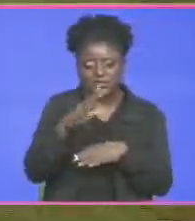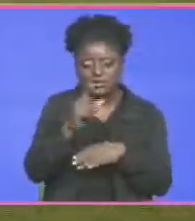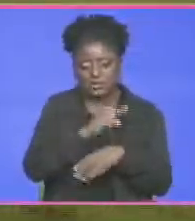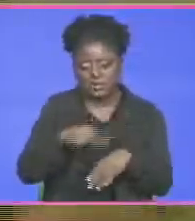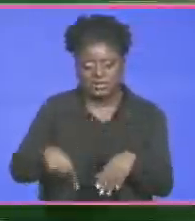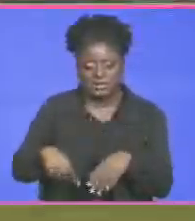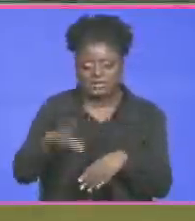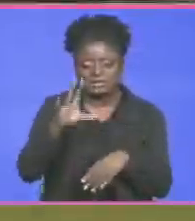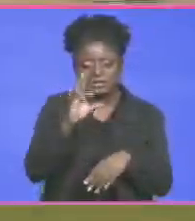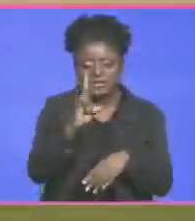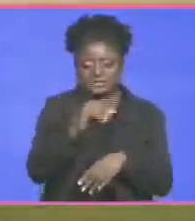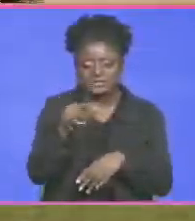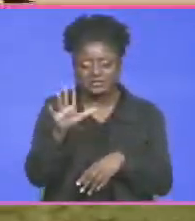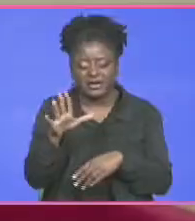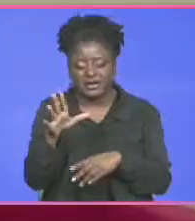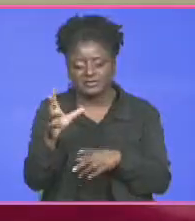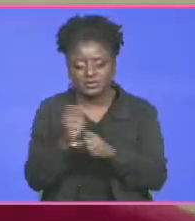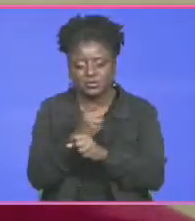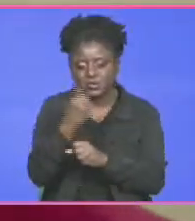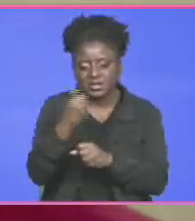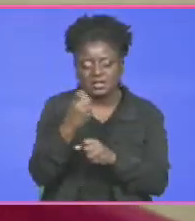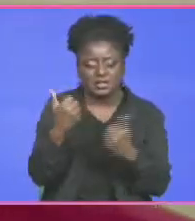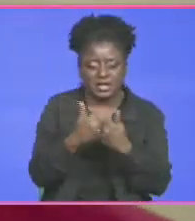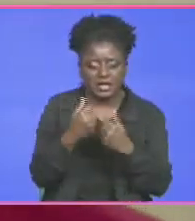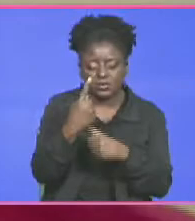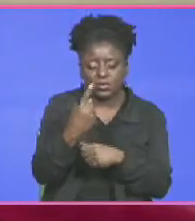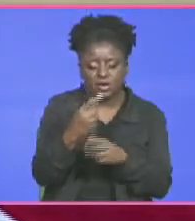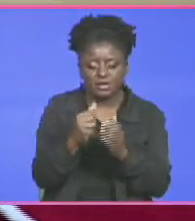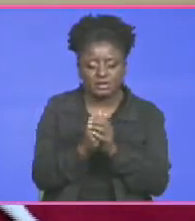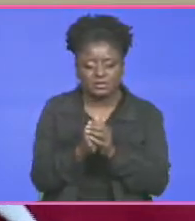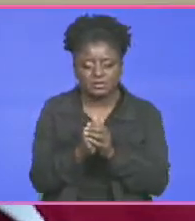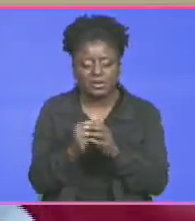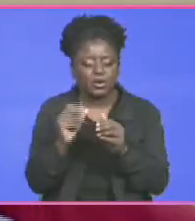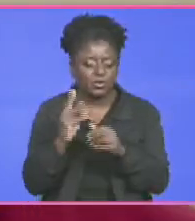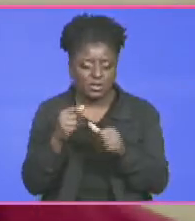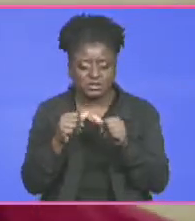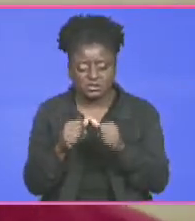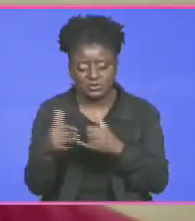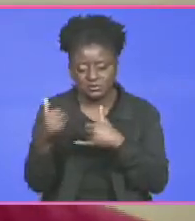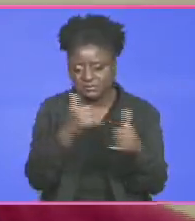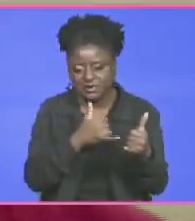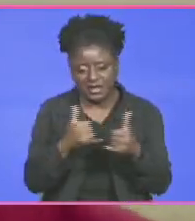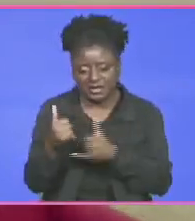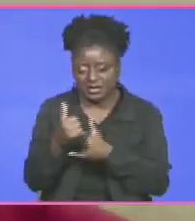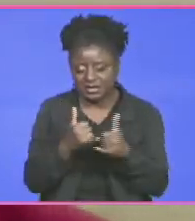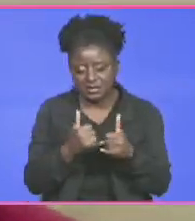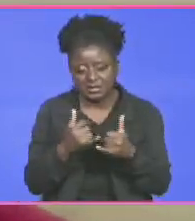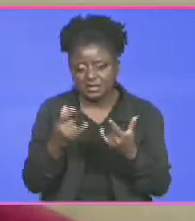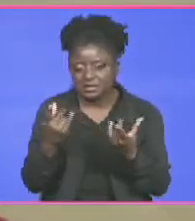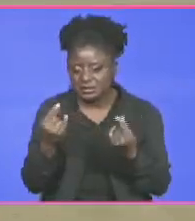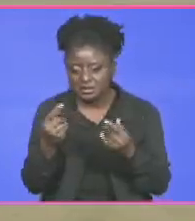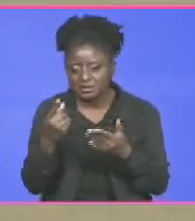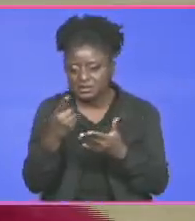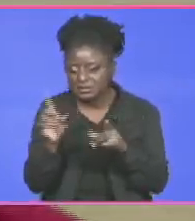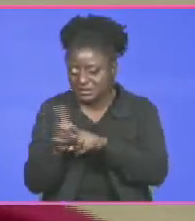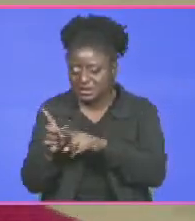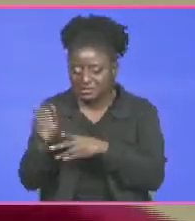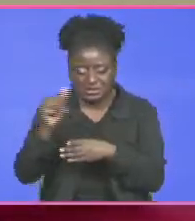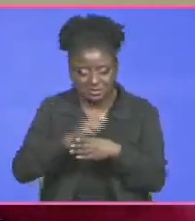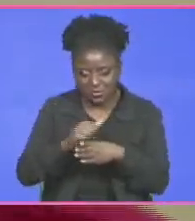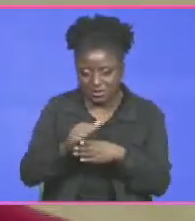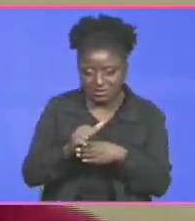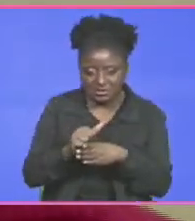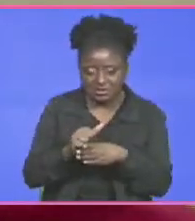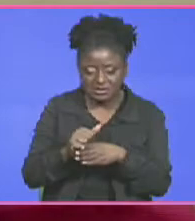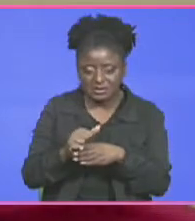one. We just kept on fighting, and we executed what we did in practice and just put it all on the field. Our plan was to pitch